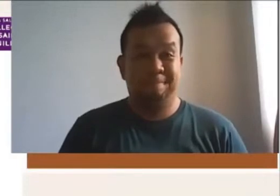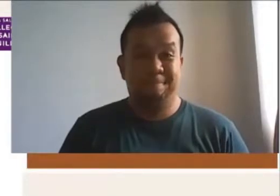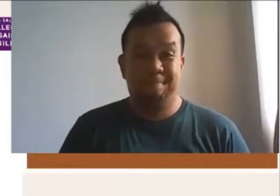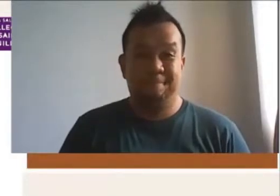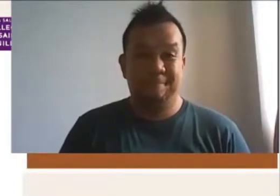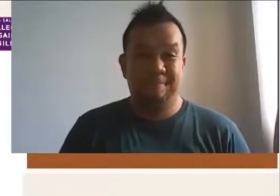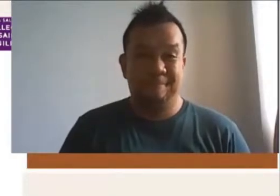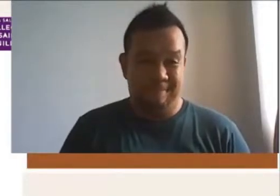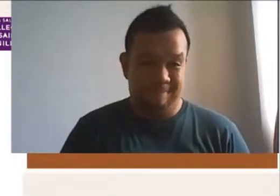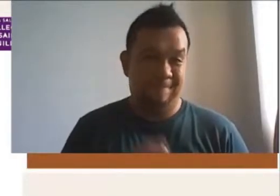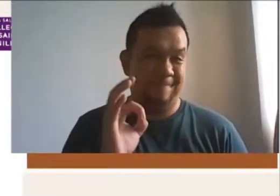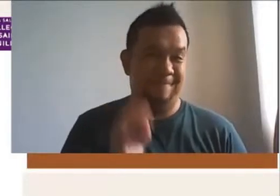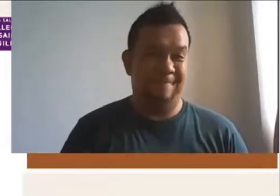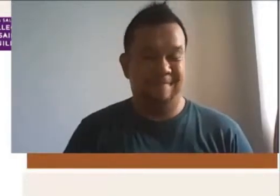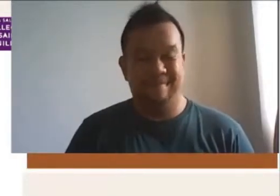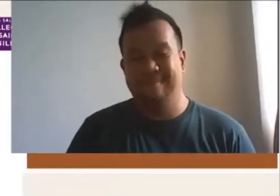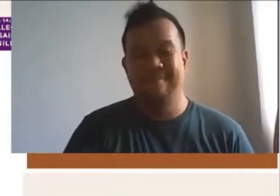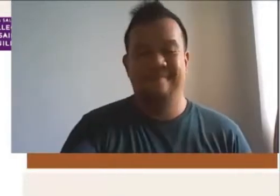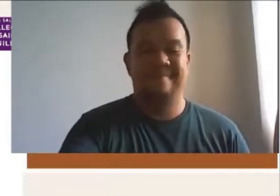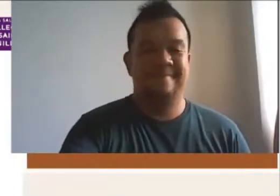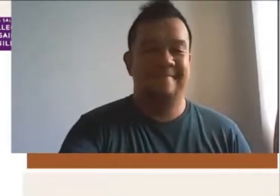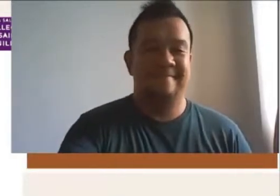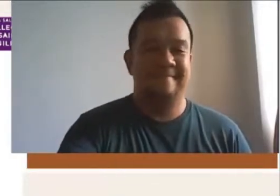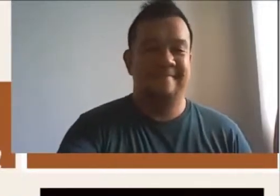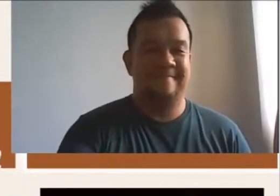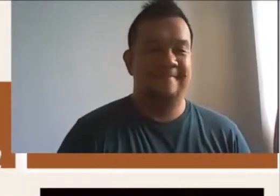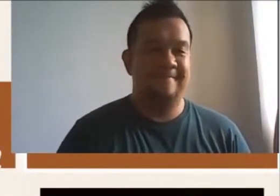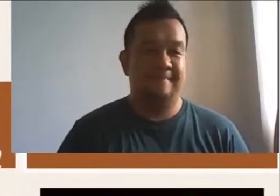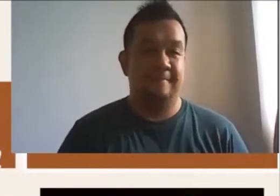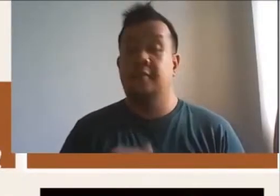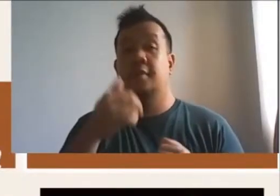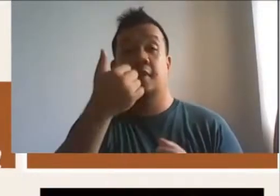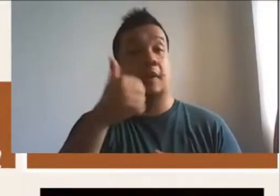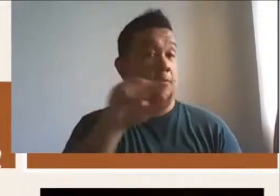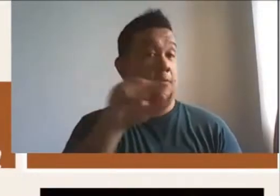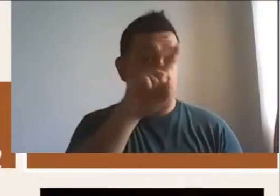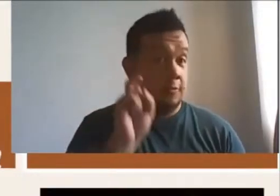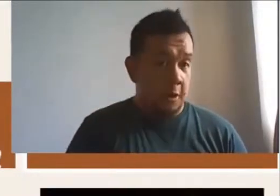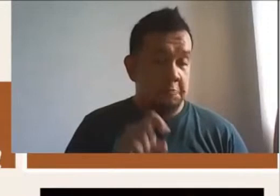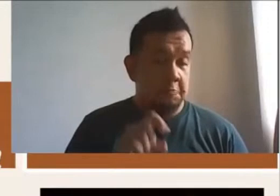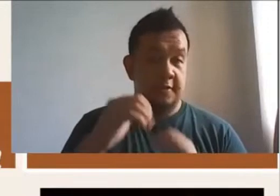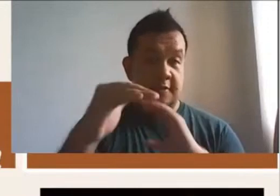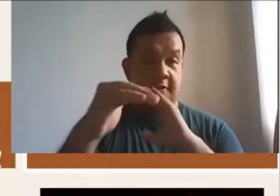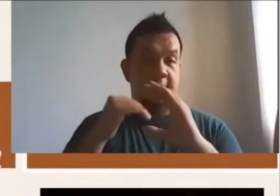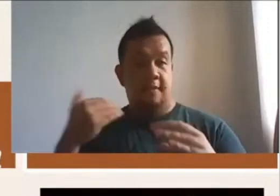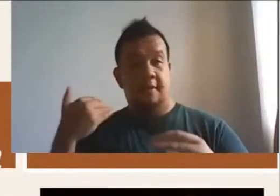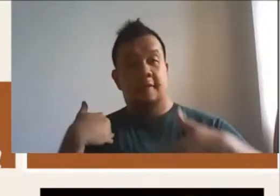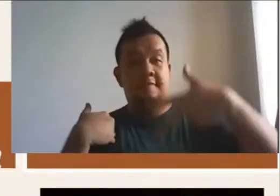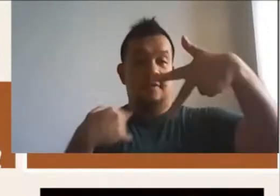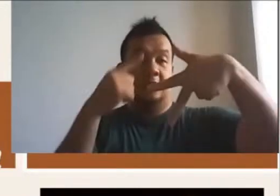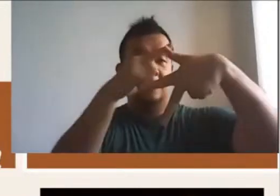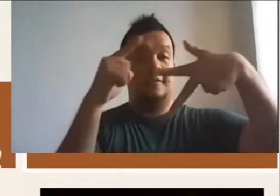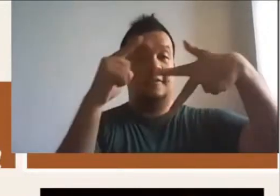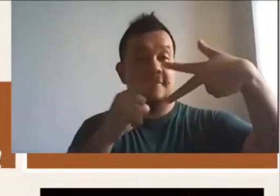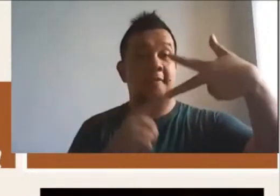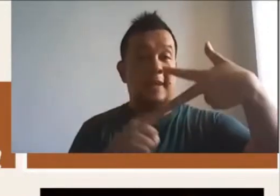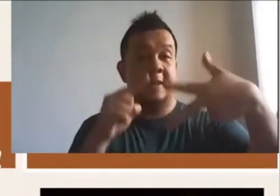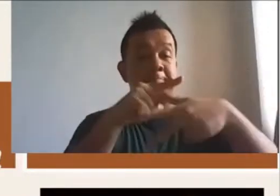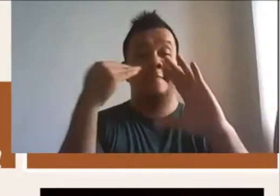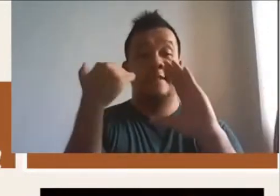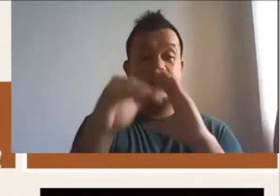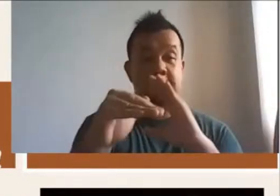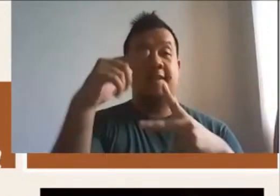If you have any questions, you can chat us or send a message through these numbers or through these contact details, and you can also text